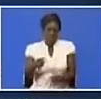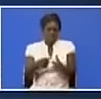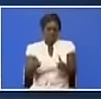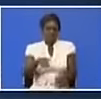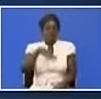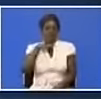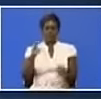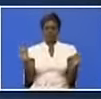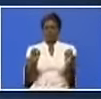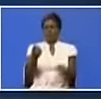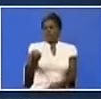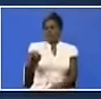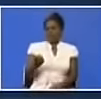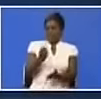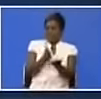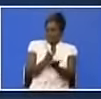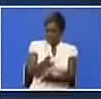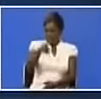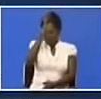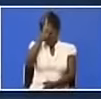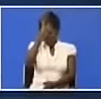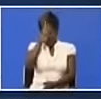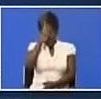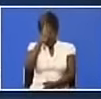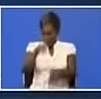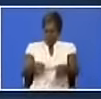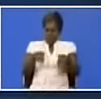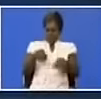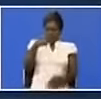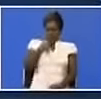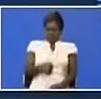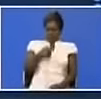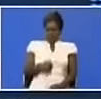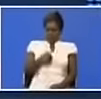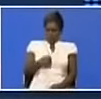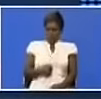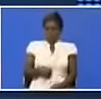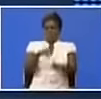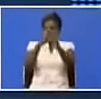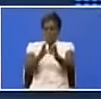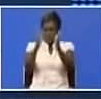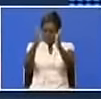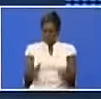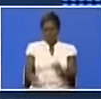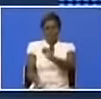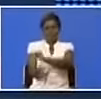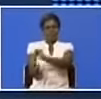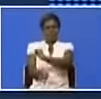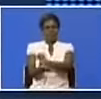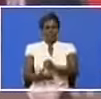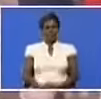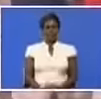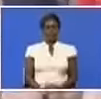pupil's relatives are demanding justice as police await results of a post-mortem exam. KTN's Carol Nderi has more.